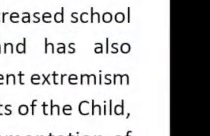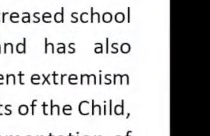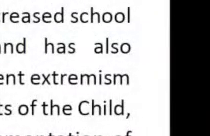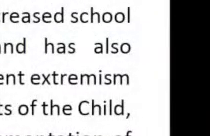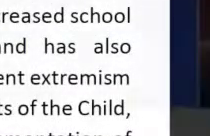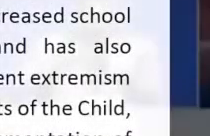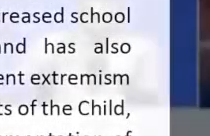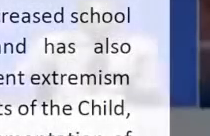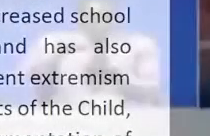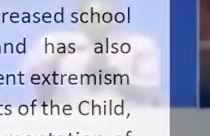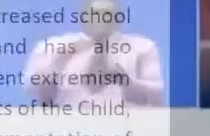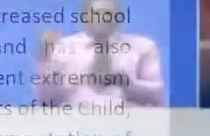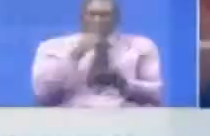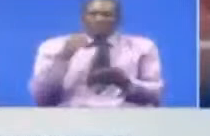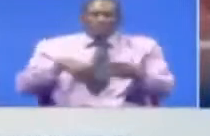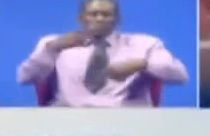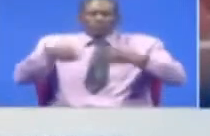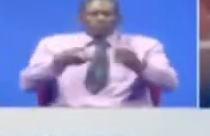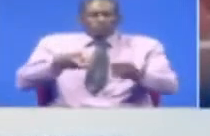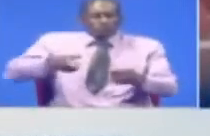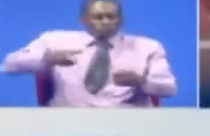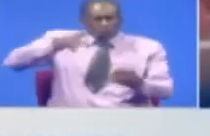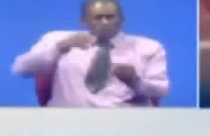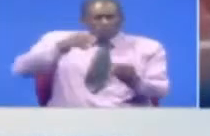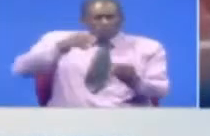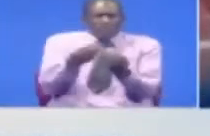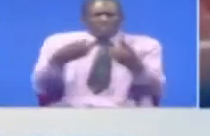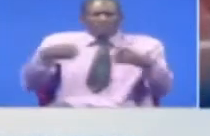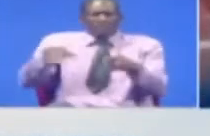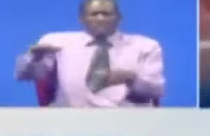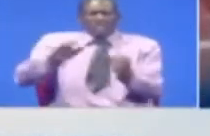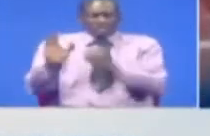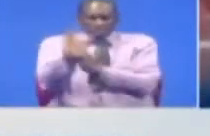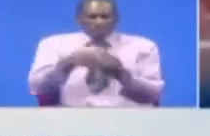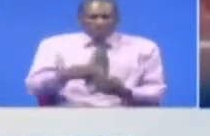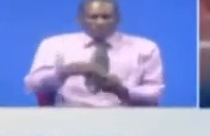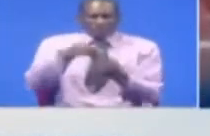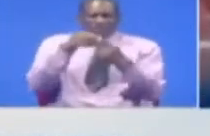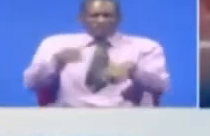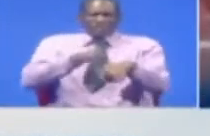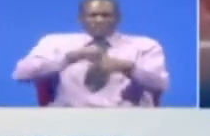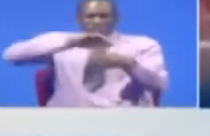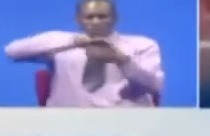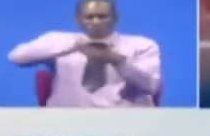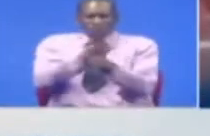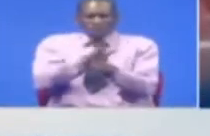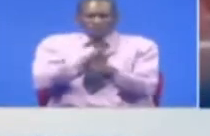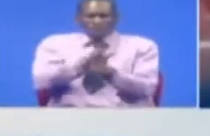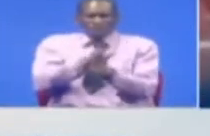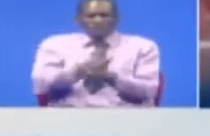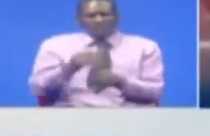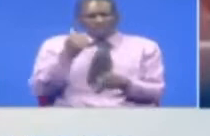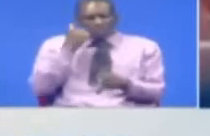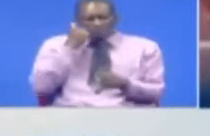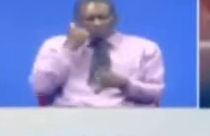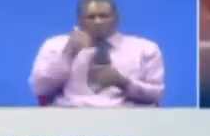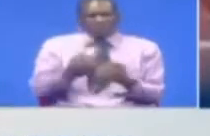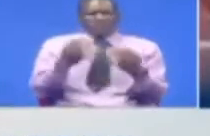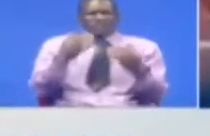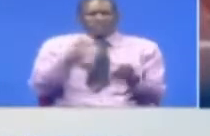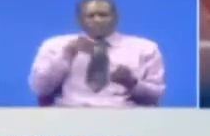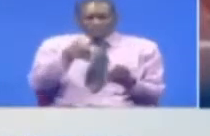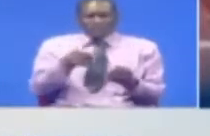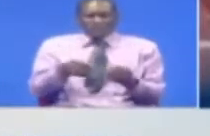Congo, Georgia, Kenya, Moldova, Nigeria, the Philippines, Uganda, and Ukraine, with over 300